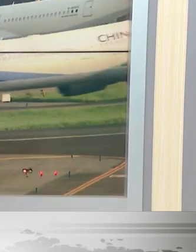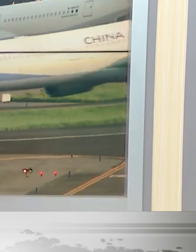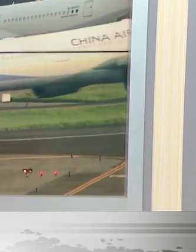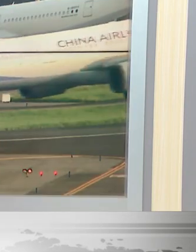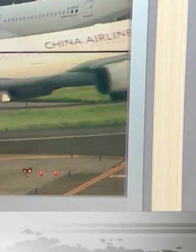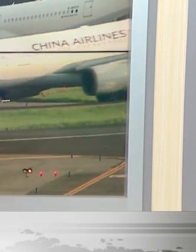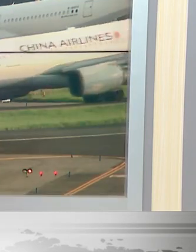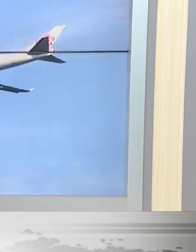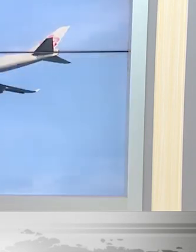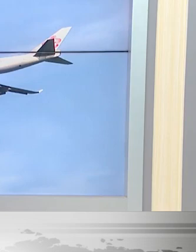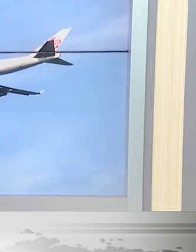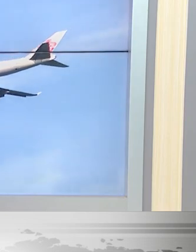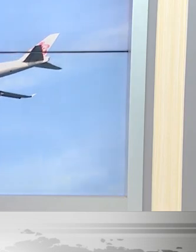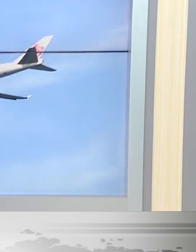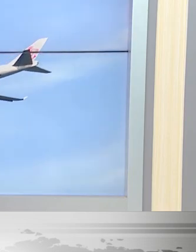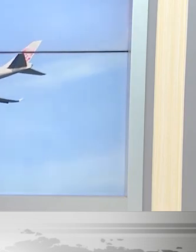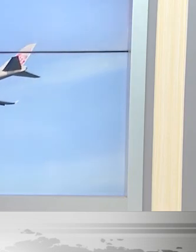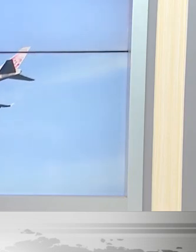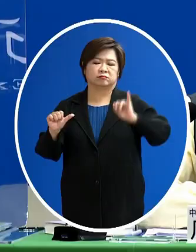Let's hear from the CECC.